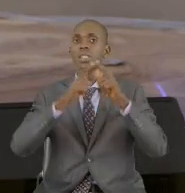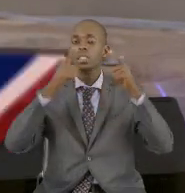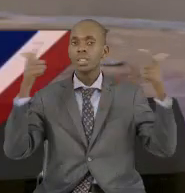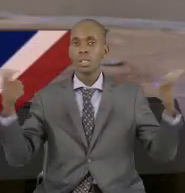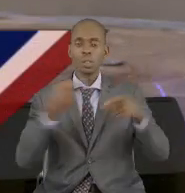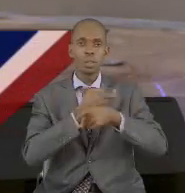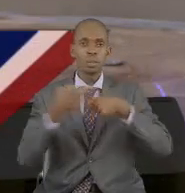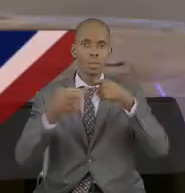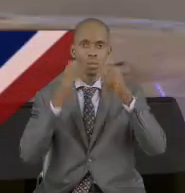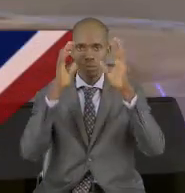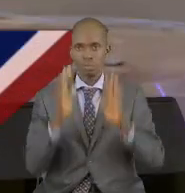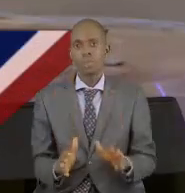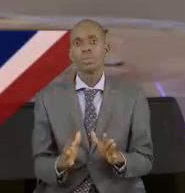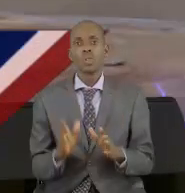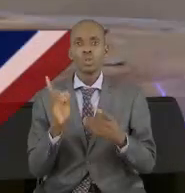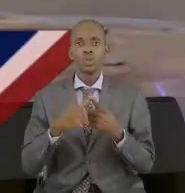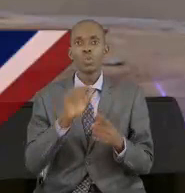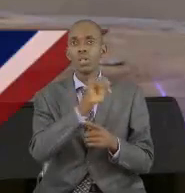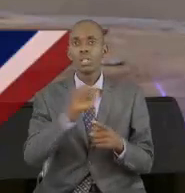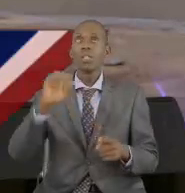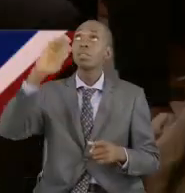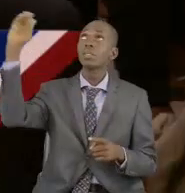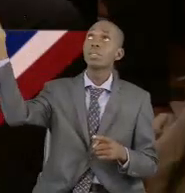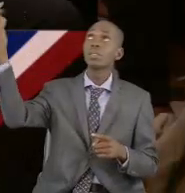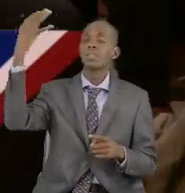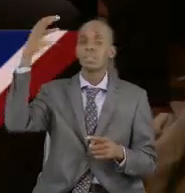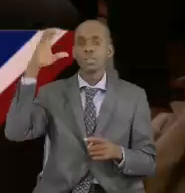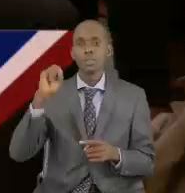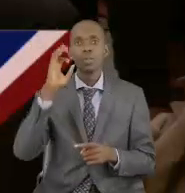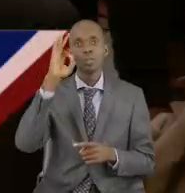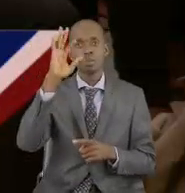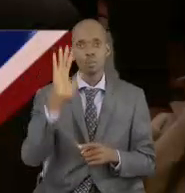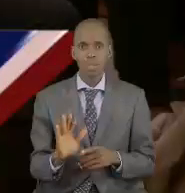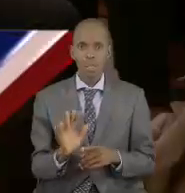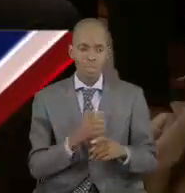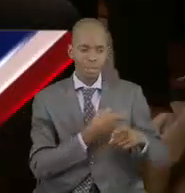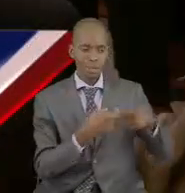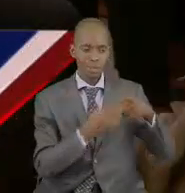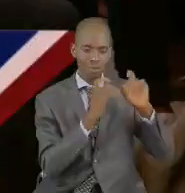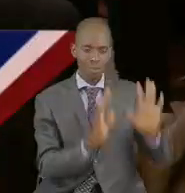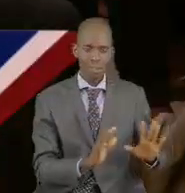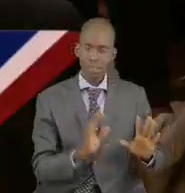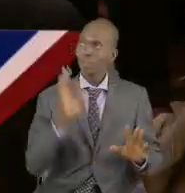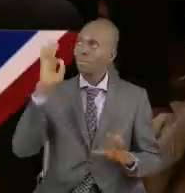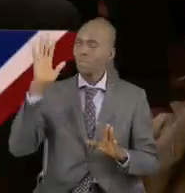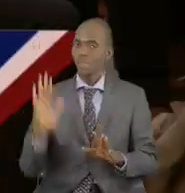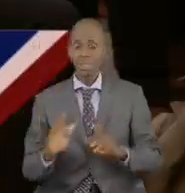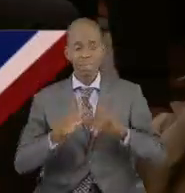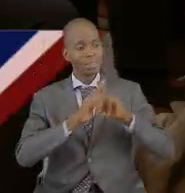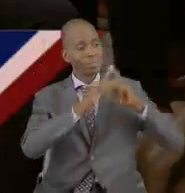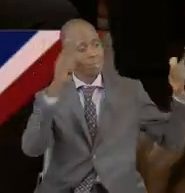persecutor to a gracious preacher. Persecutor, preacher, great